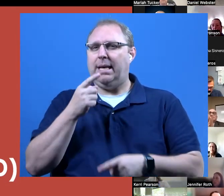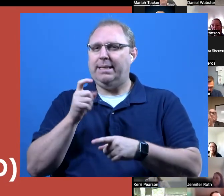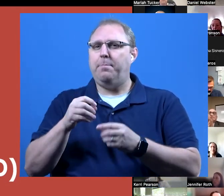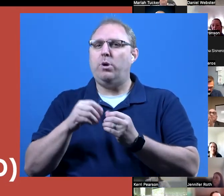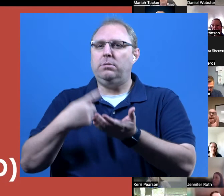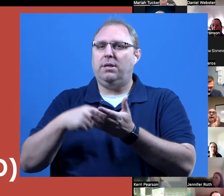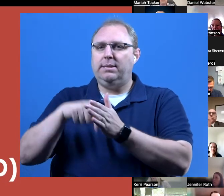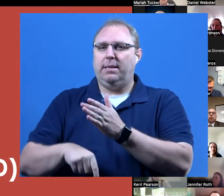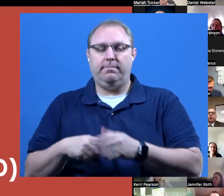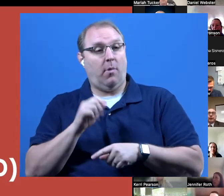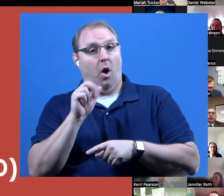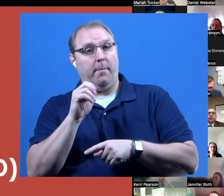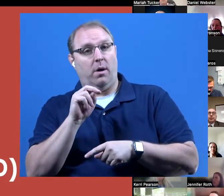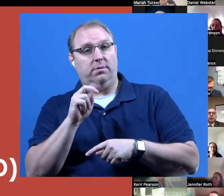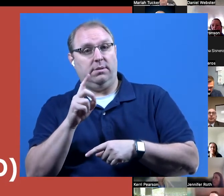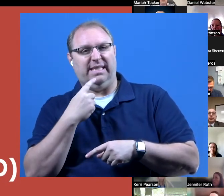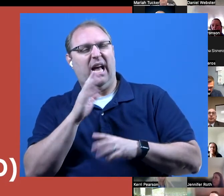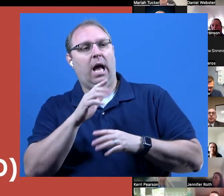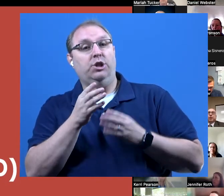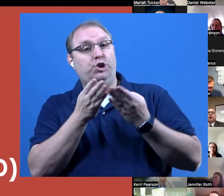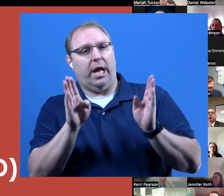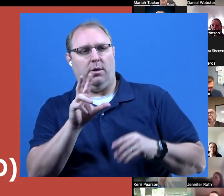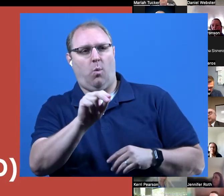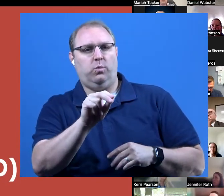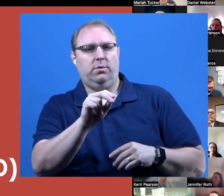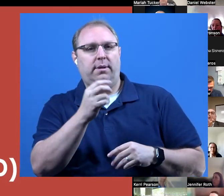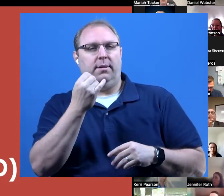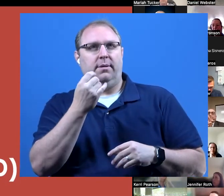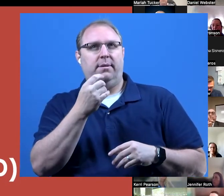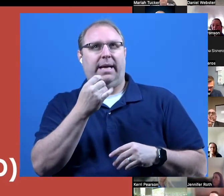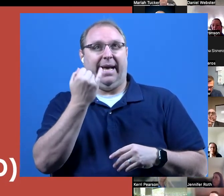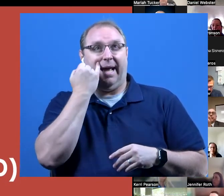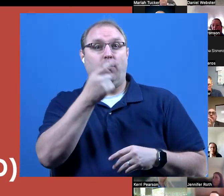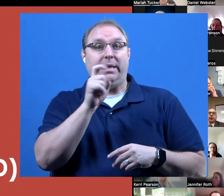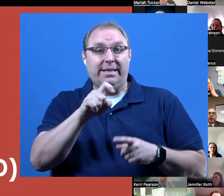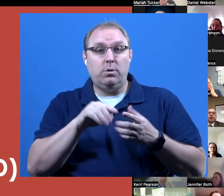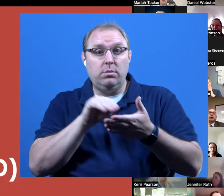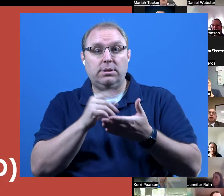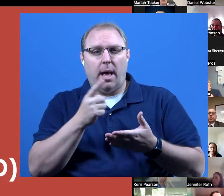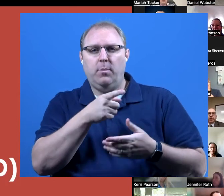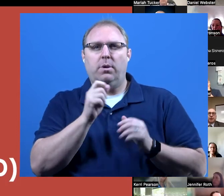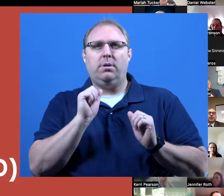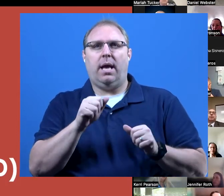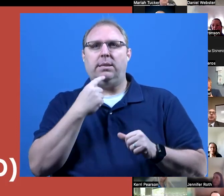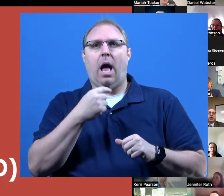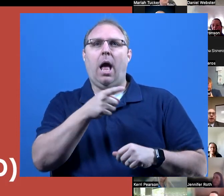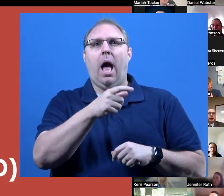they are on an approved leave, but you should not mention that it's an accommodation, that it's FMLA, or